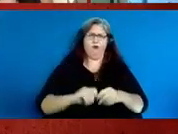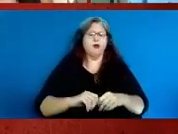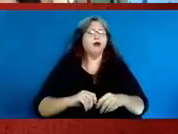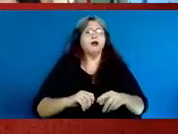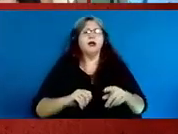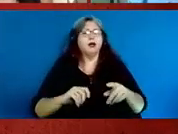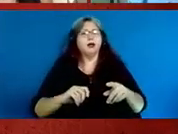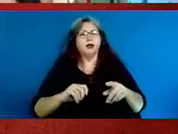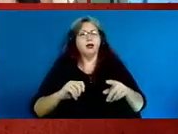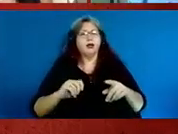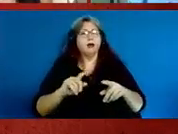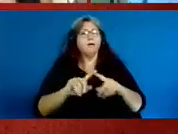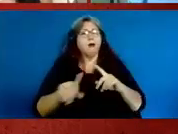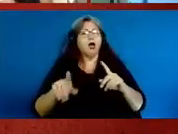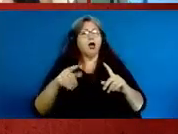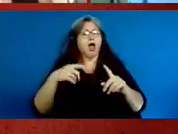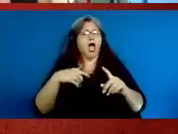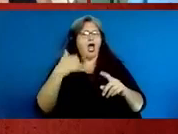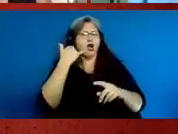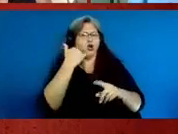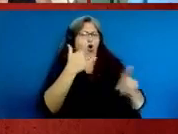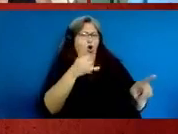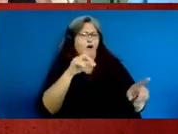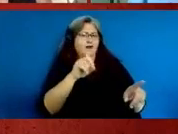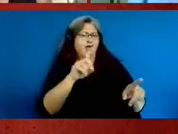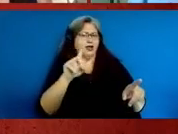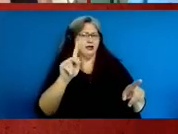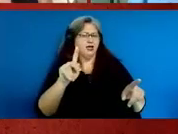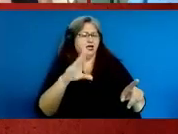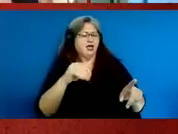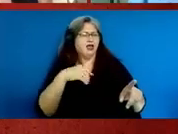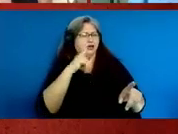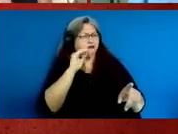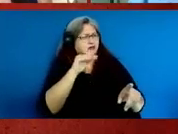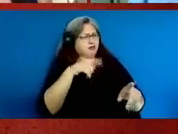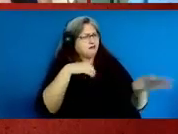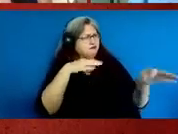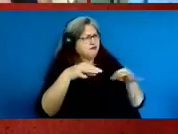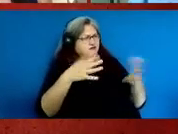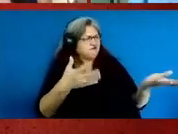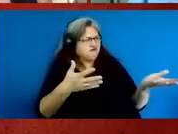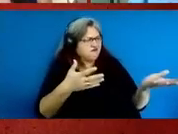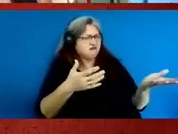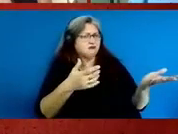But so I called him, and he says, and at that time,